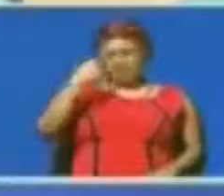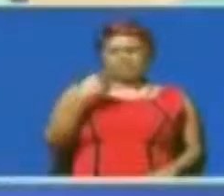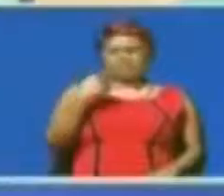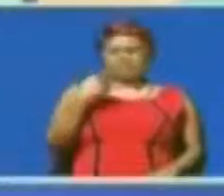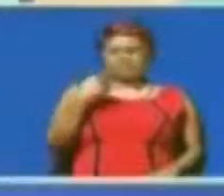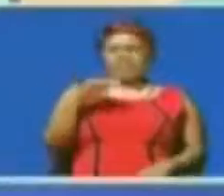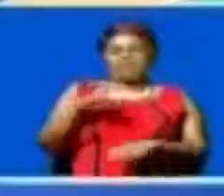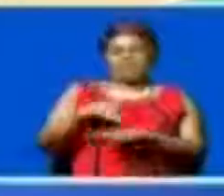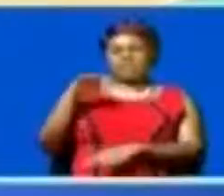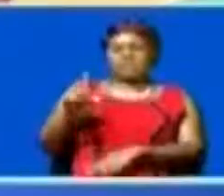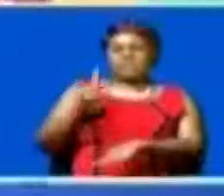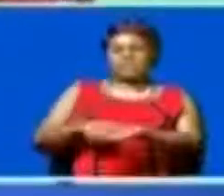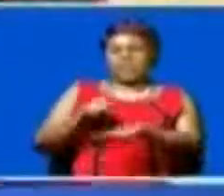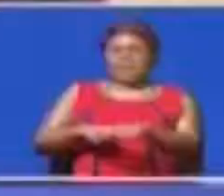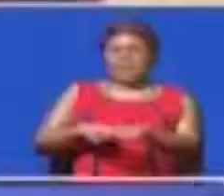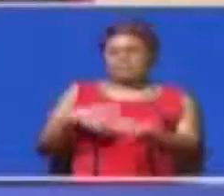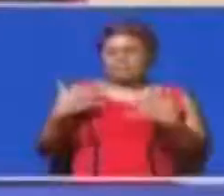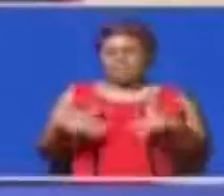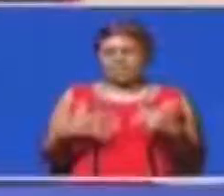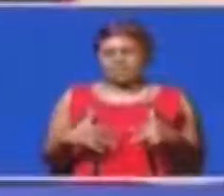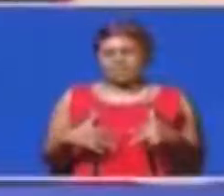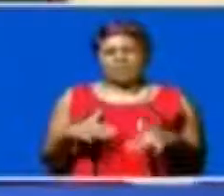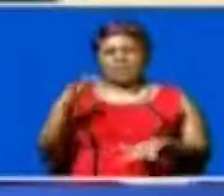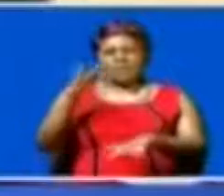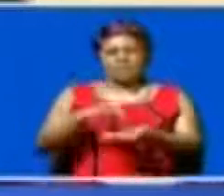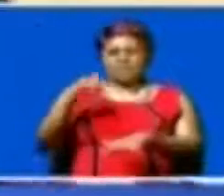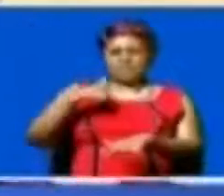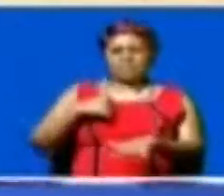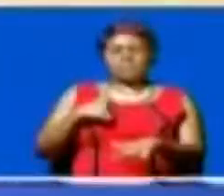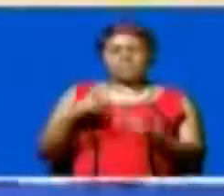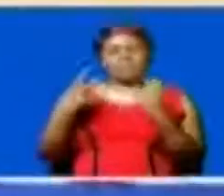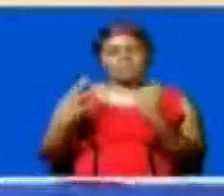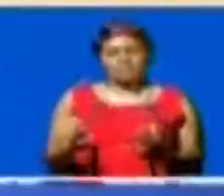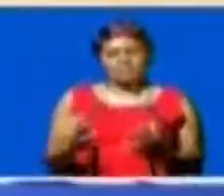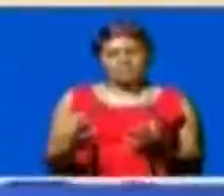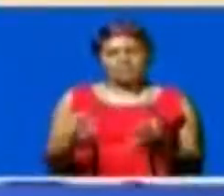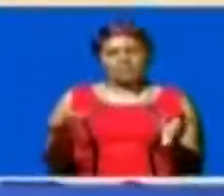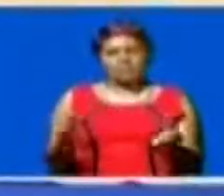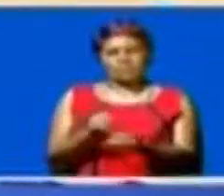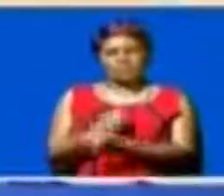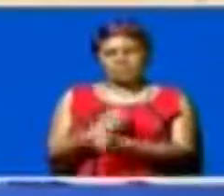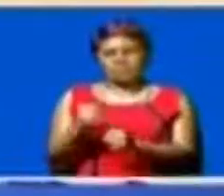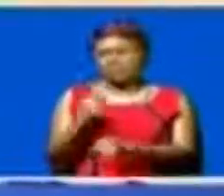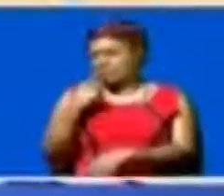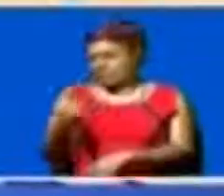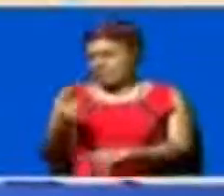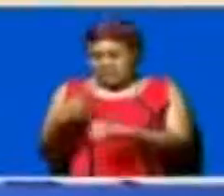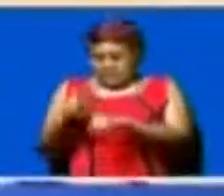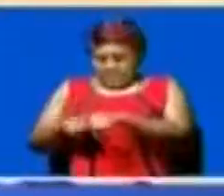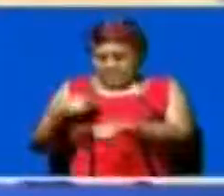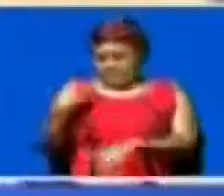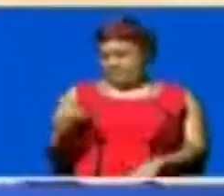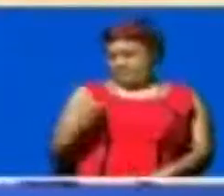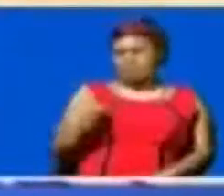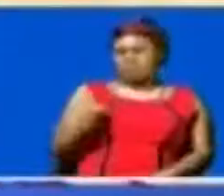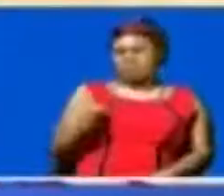thing she says affected her during the games. This really affects me, but I cannot show it when I'm with others. But once I'm alone,